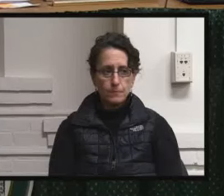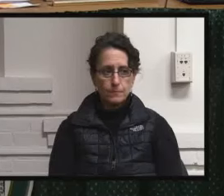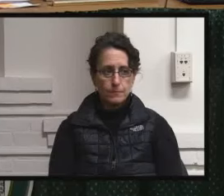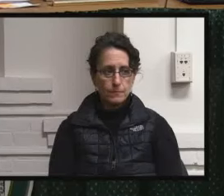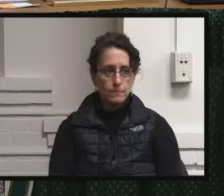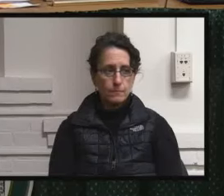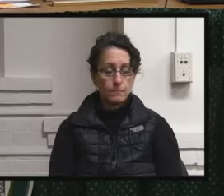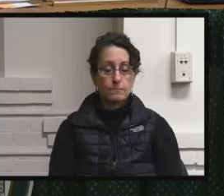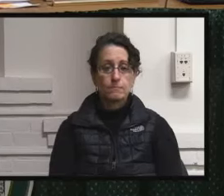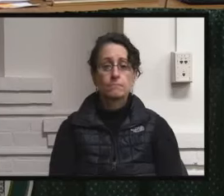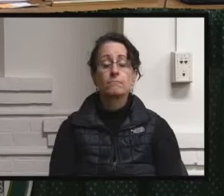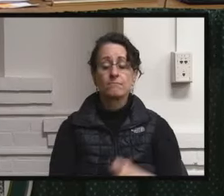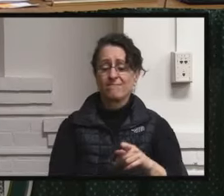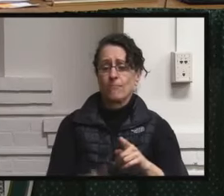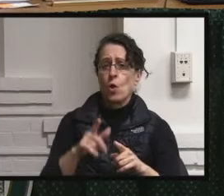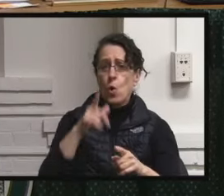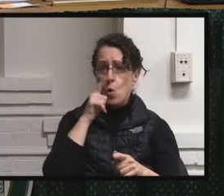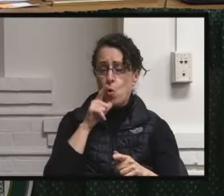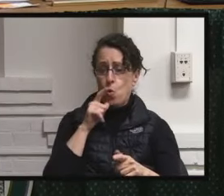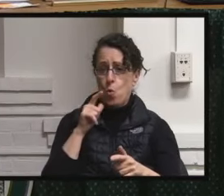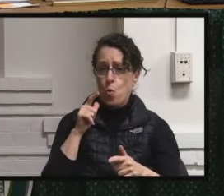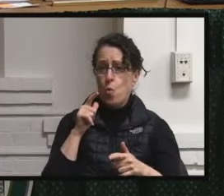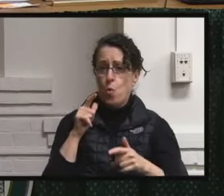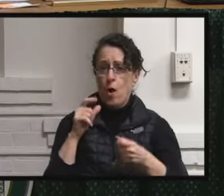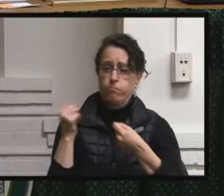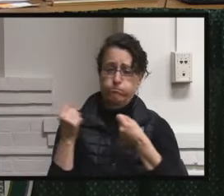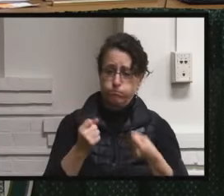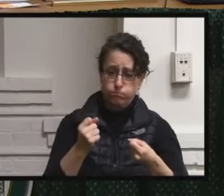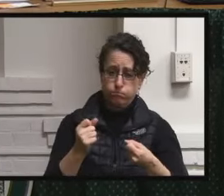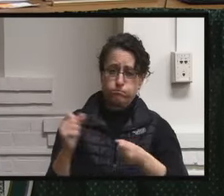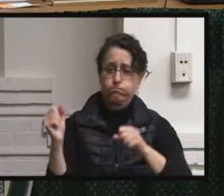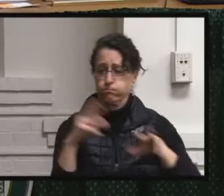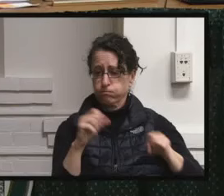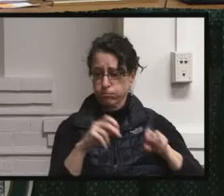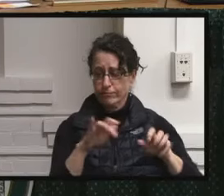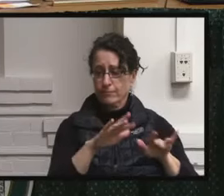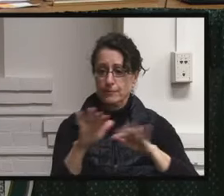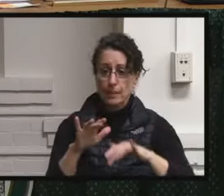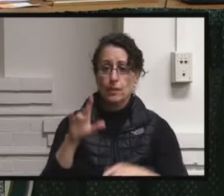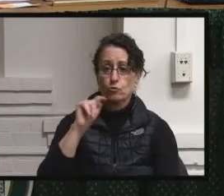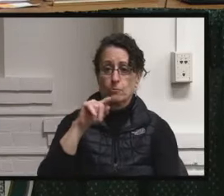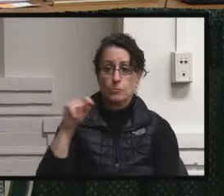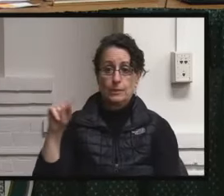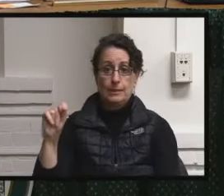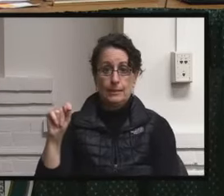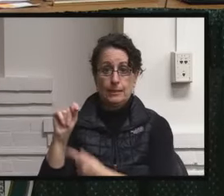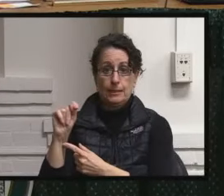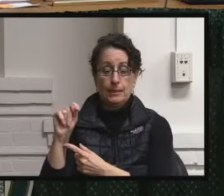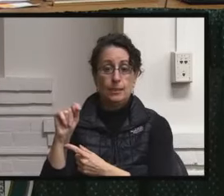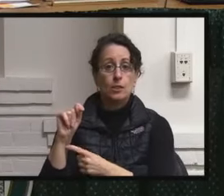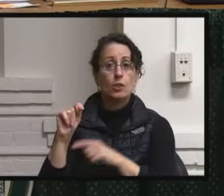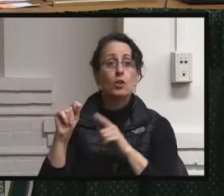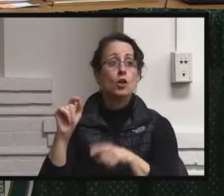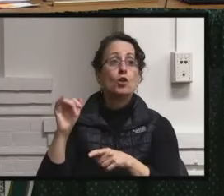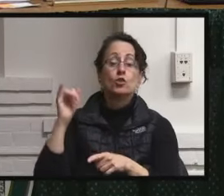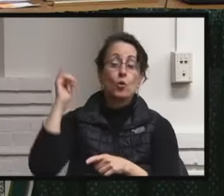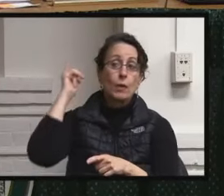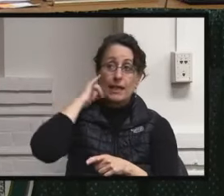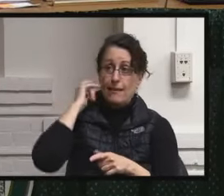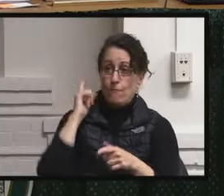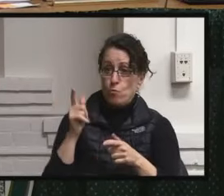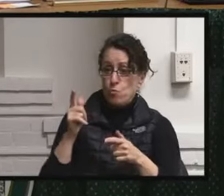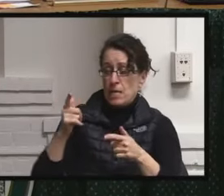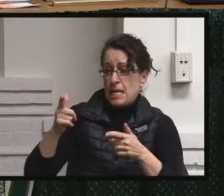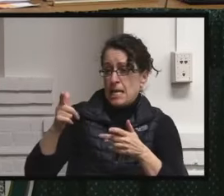change with Triple T, our hauler, could save the town quite a bit of money annually, like